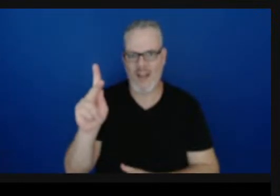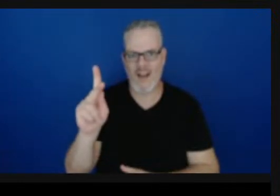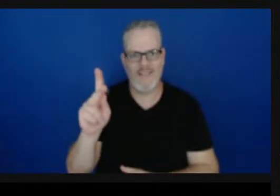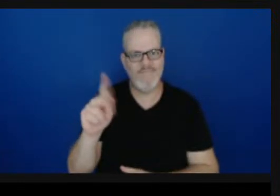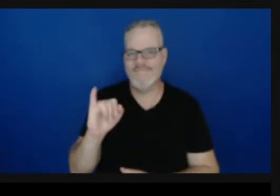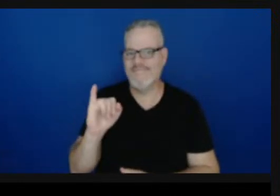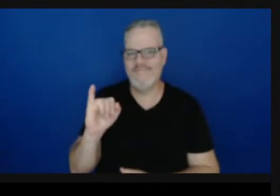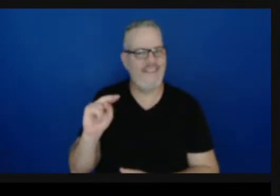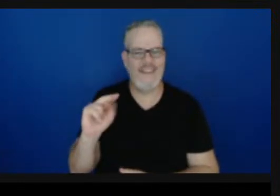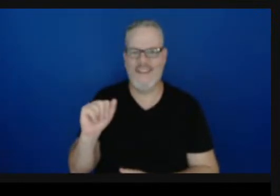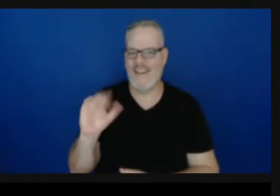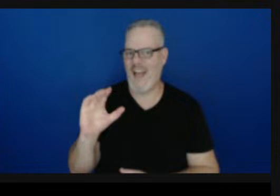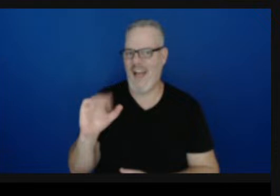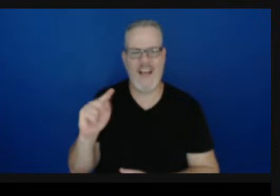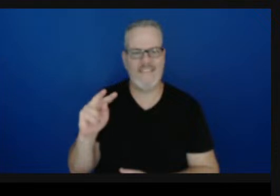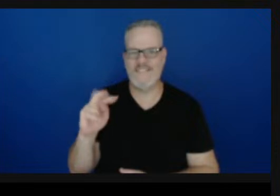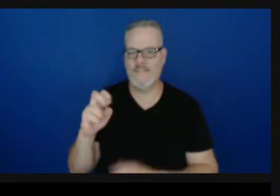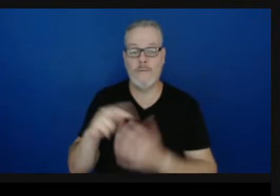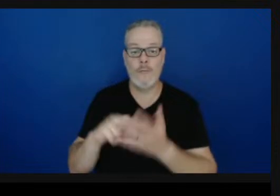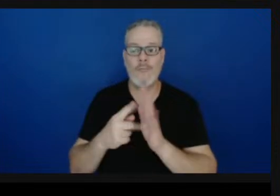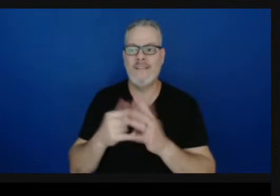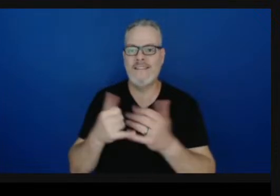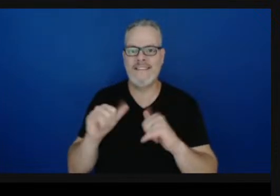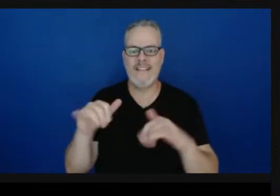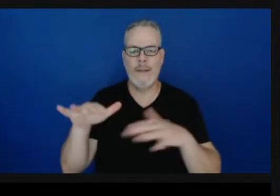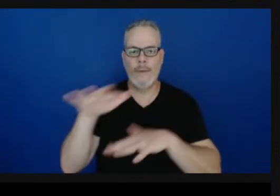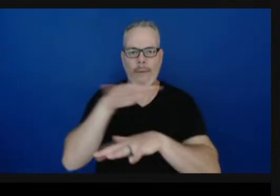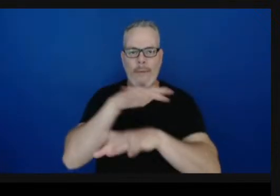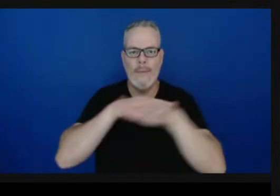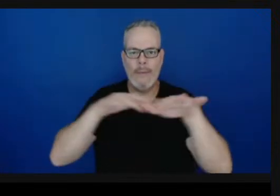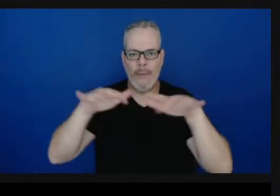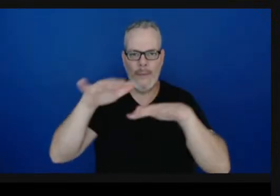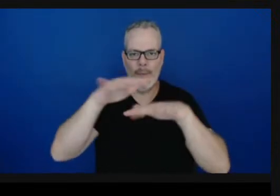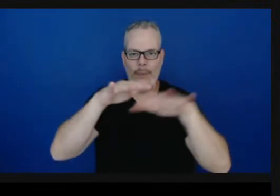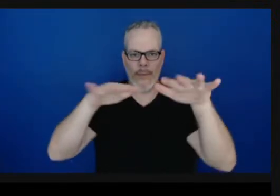settling events down there, a cooling magma chamber.